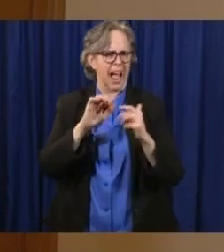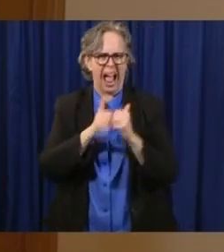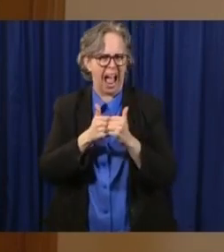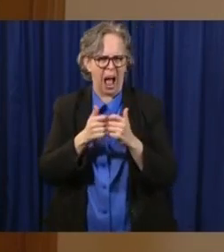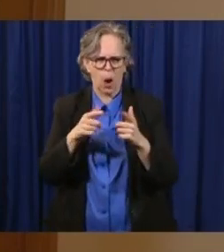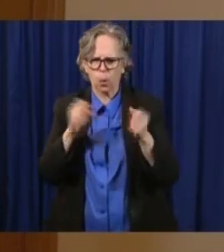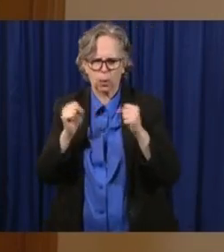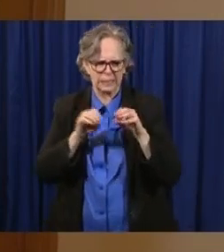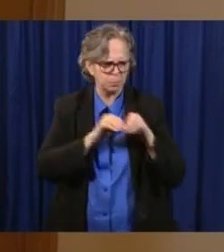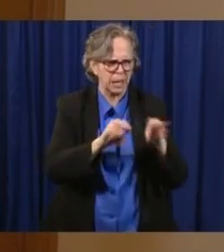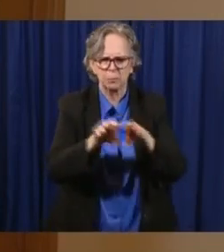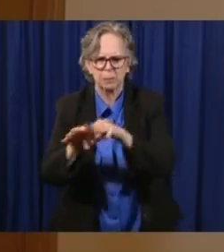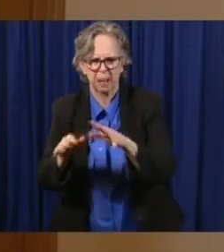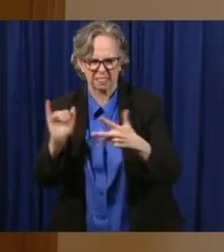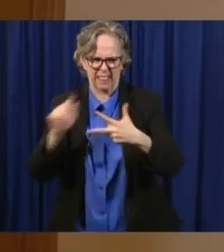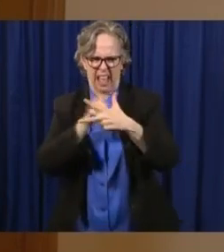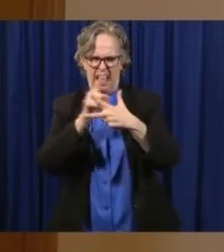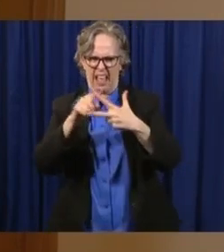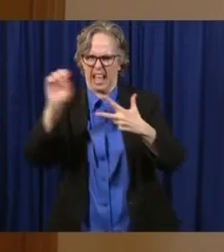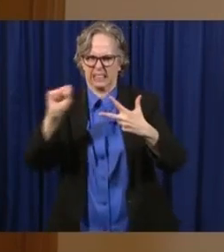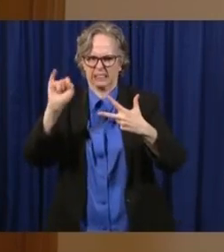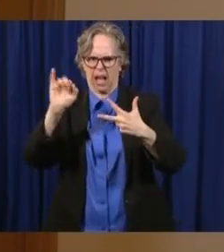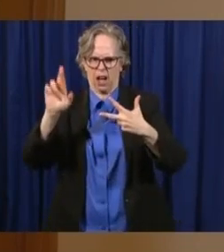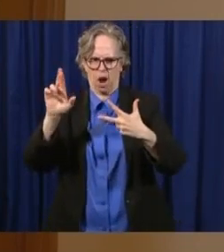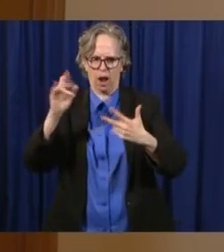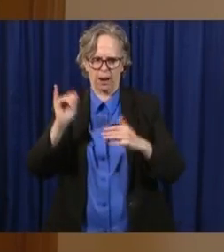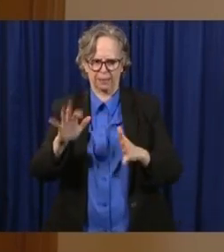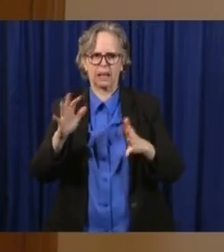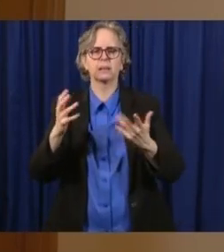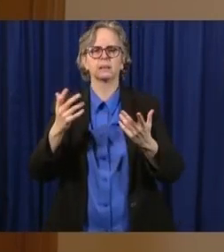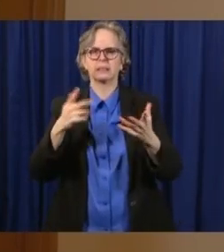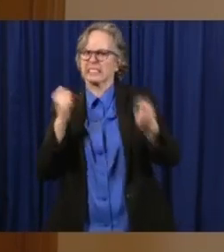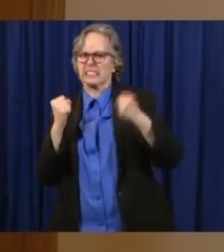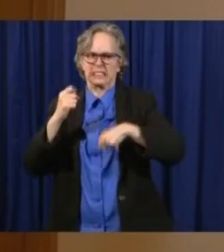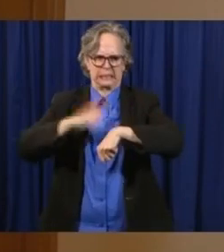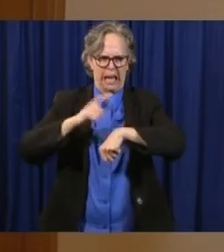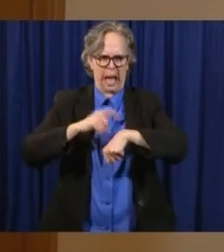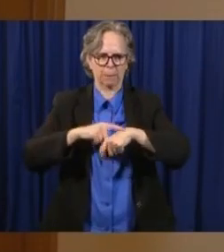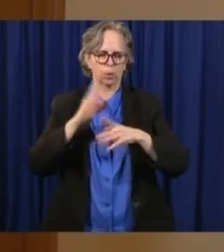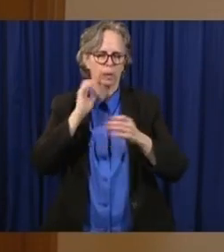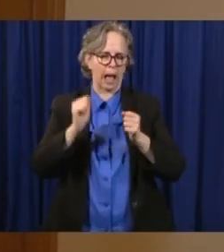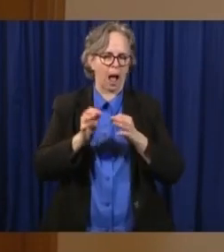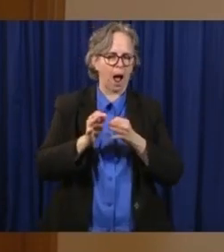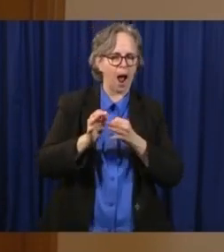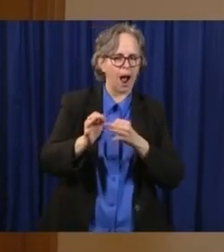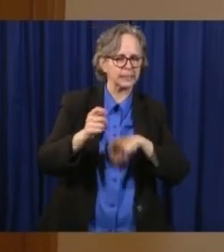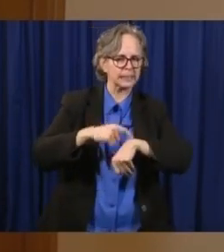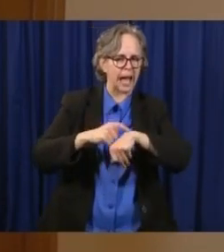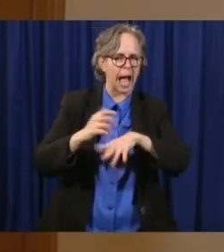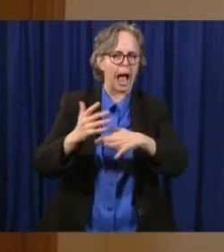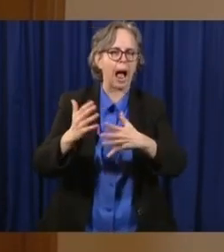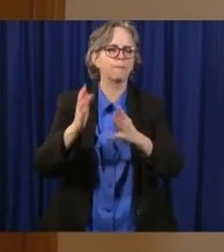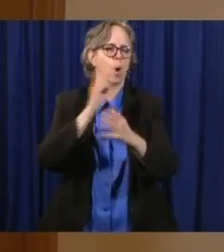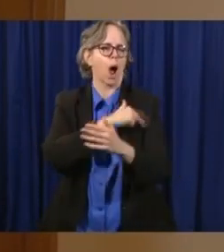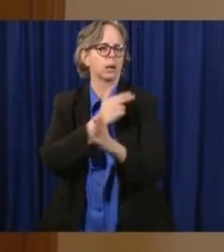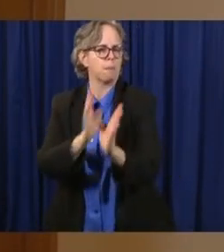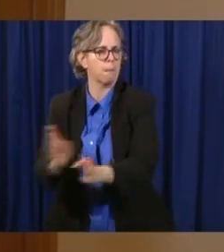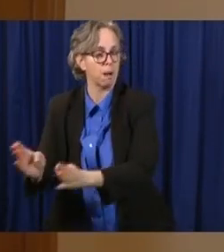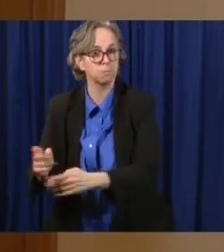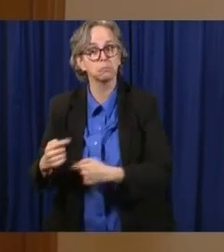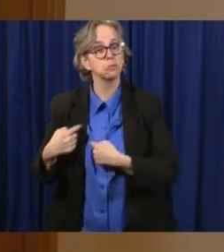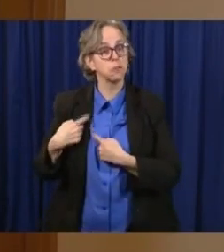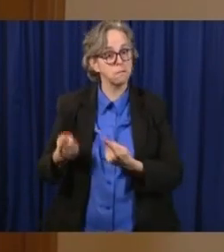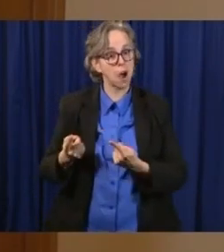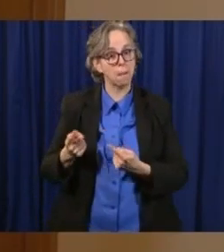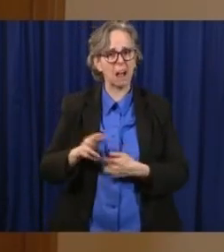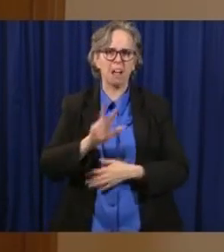double. We want to see that doubling time get much, much, much longer. We've been seeing doubling times in the United States of 3 days to 6 days. We